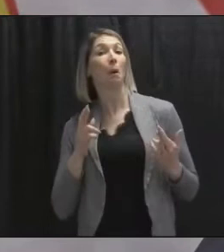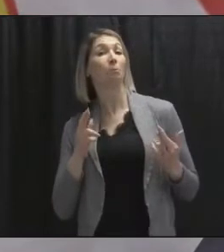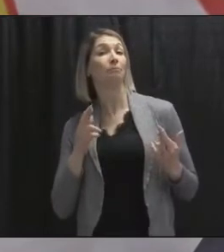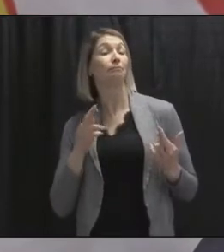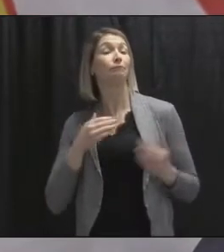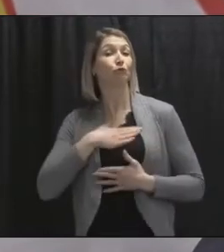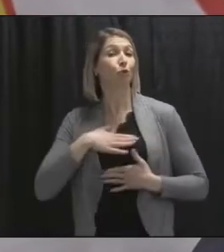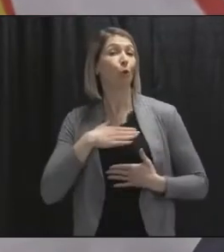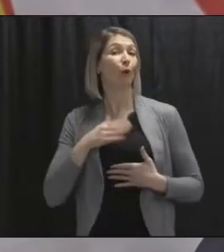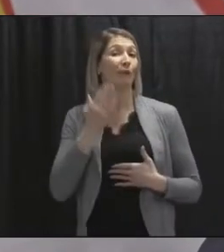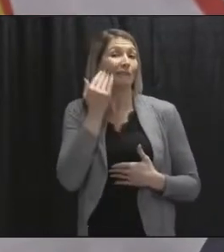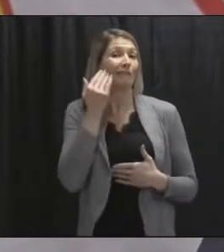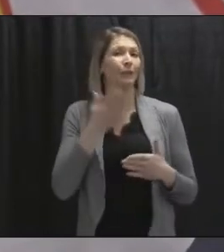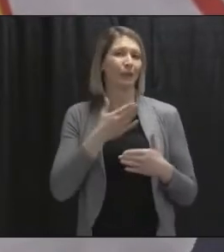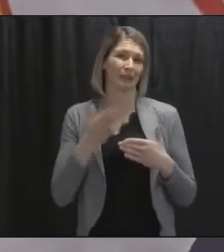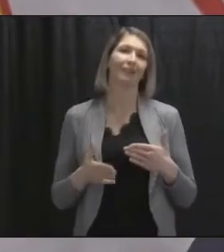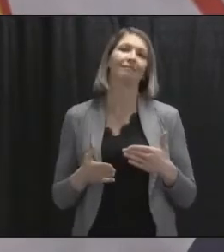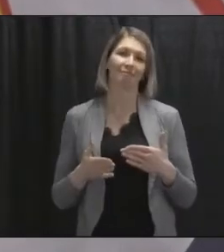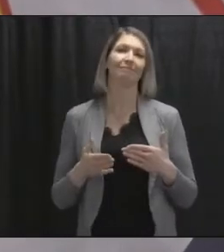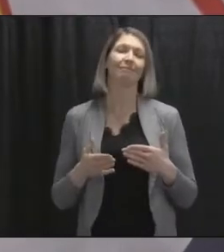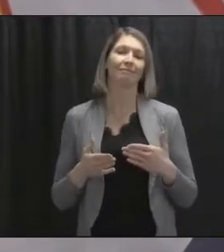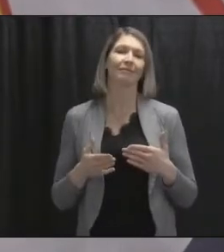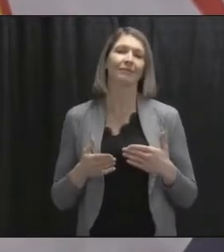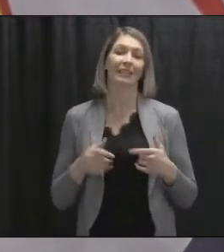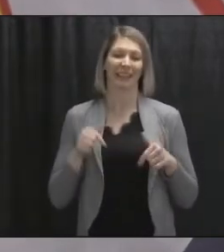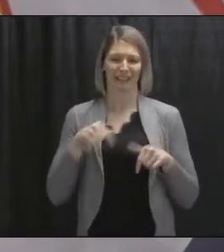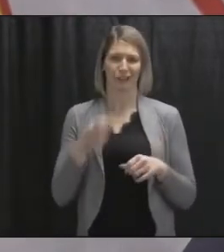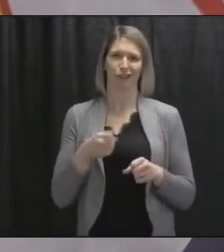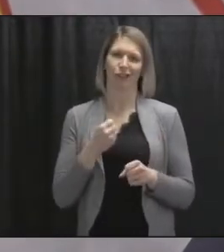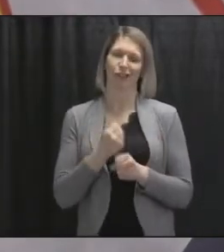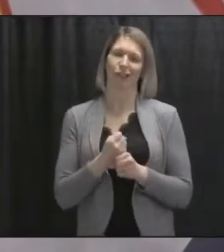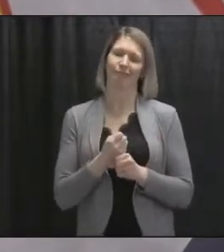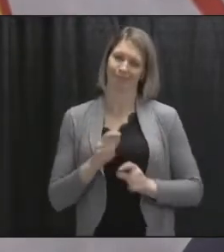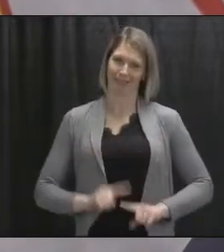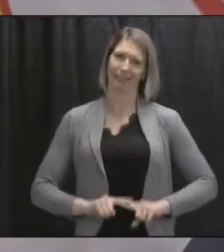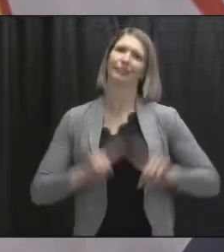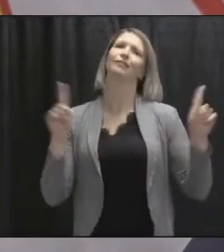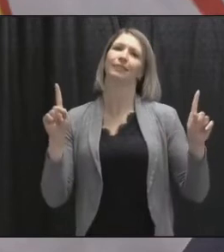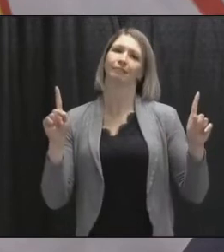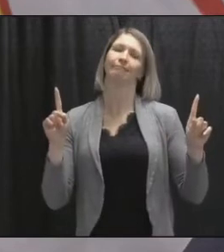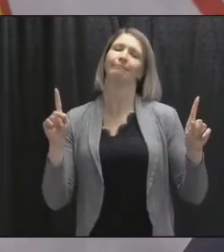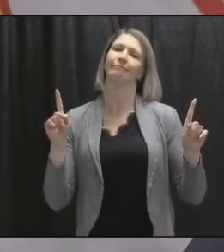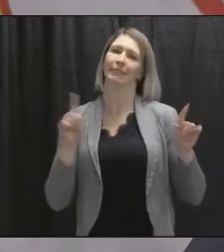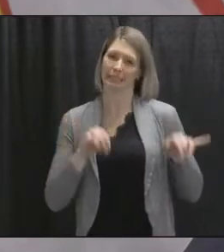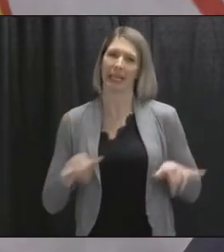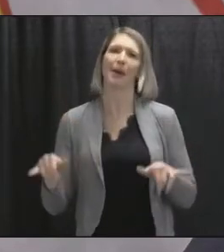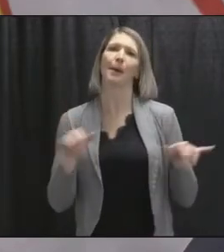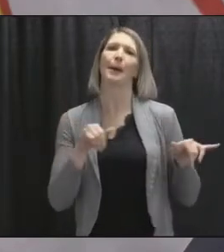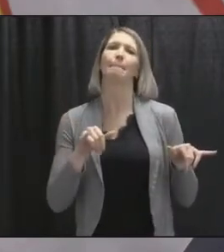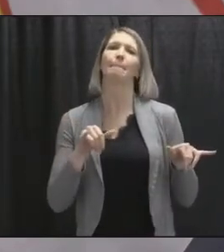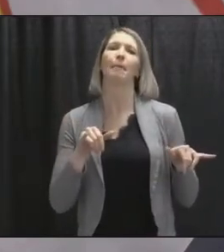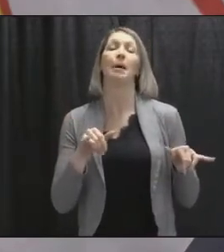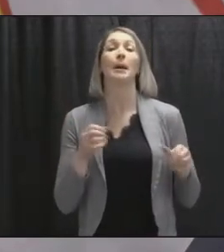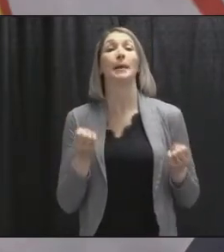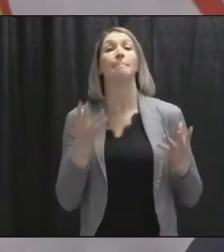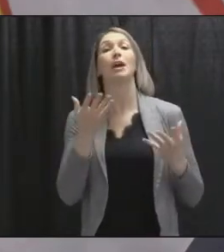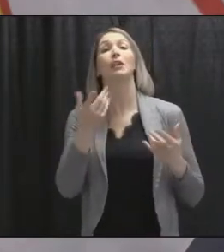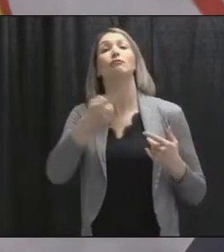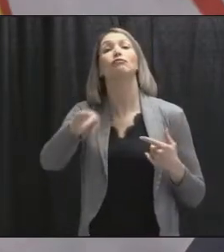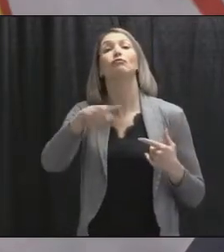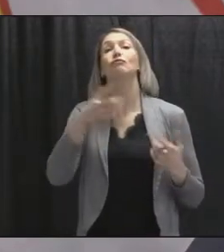as Dr. Fitzgerald said, a very different one for all of us. Many of you might have known that we lit up Confederation